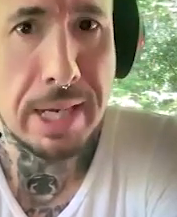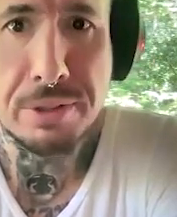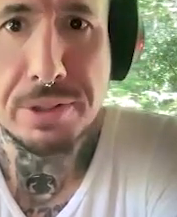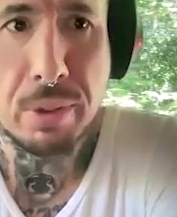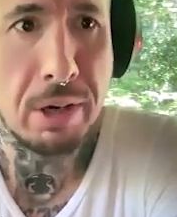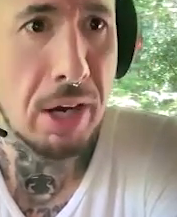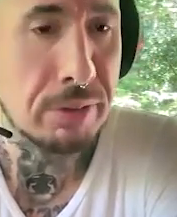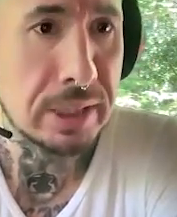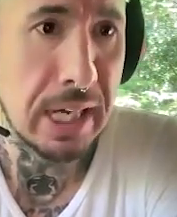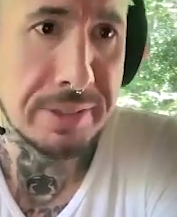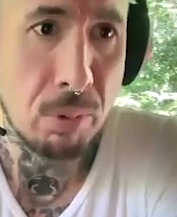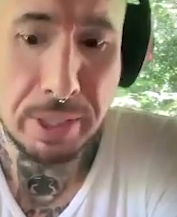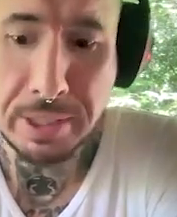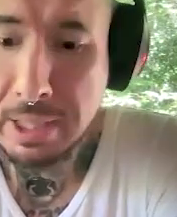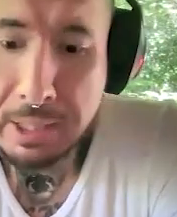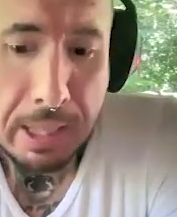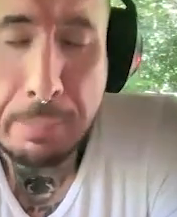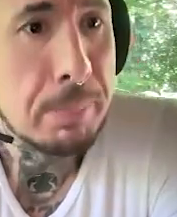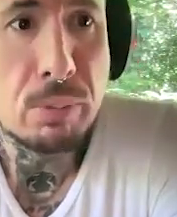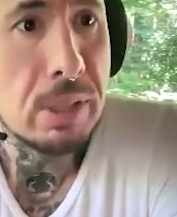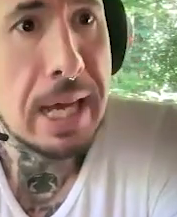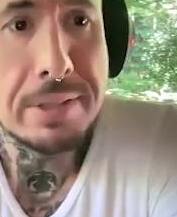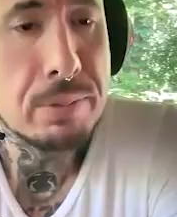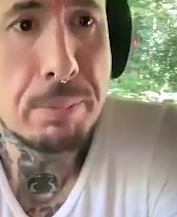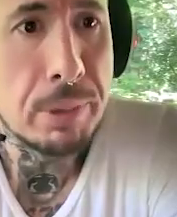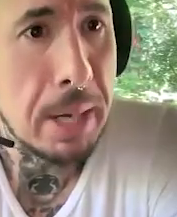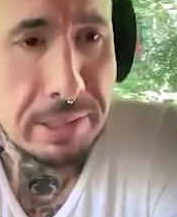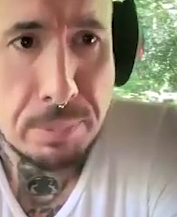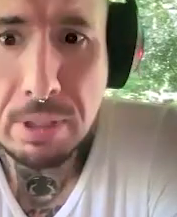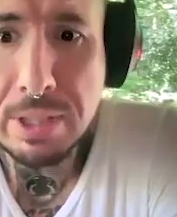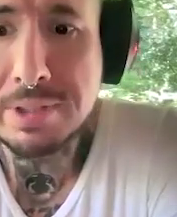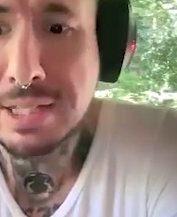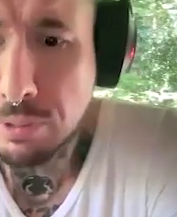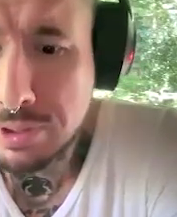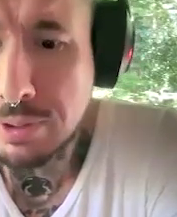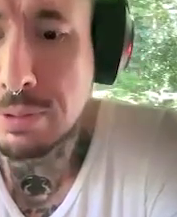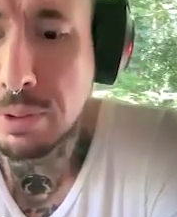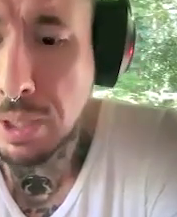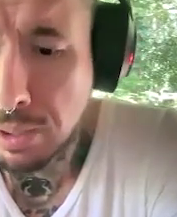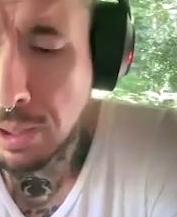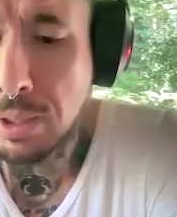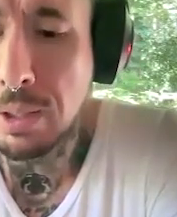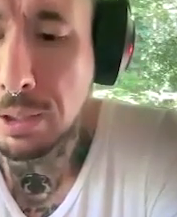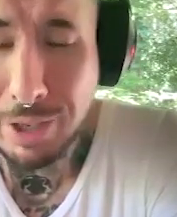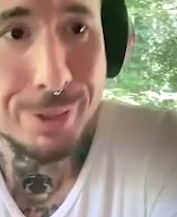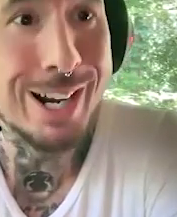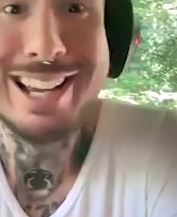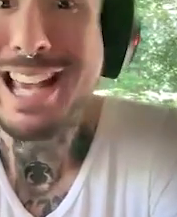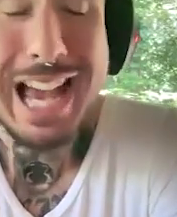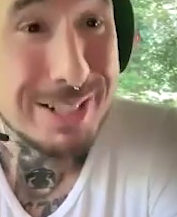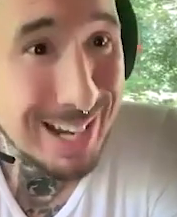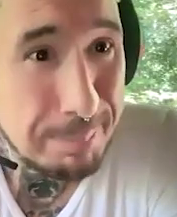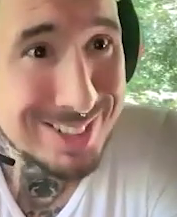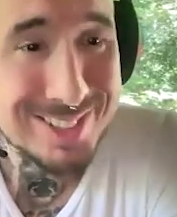that story, I do just want to offer a content warning. I'm going to be real honest with my experience, and that's going to